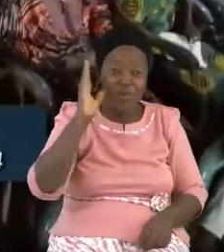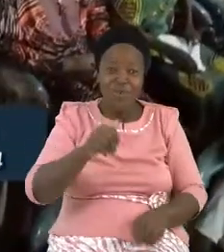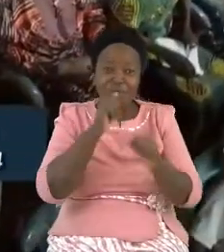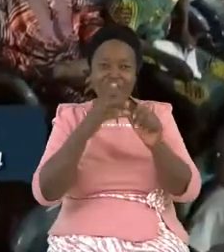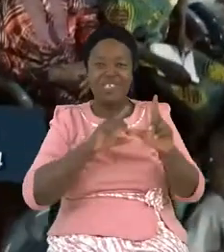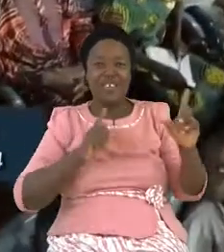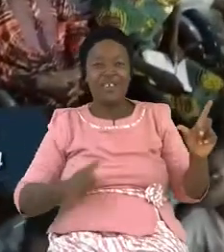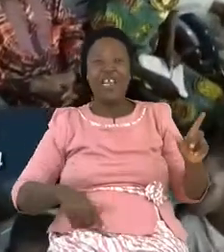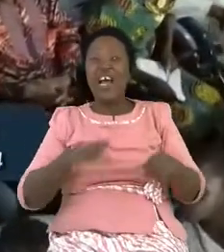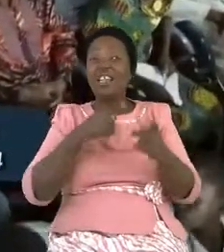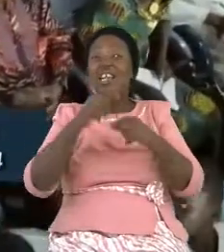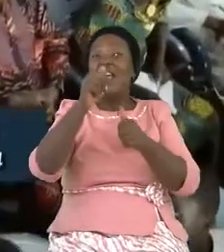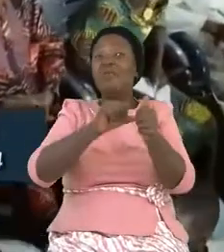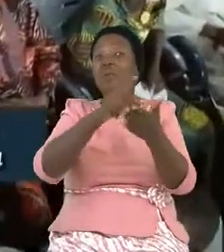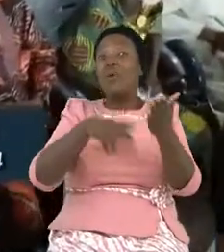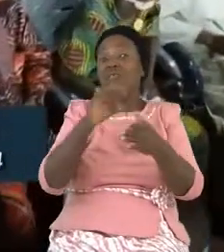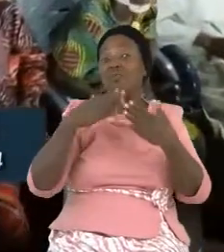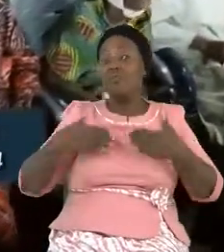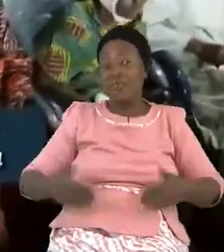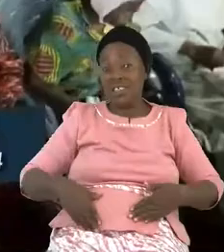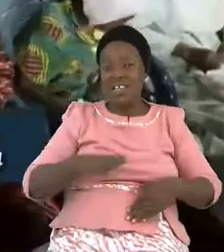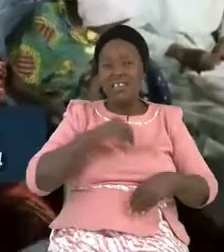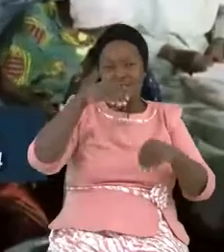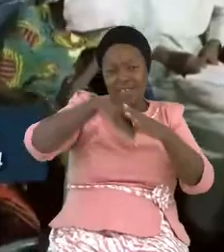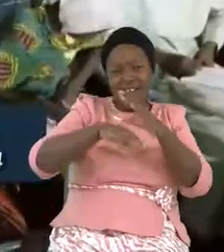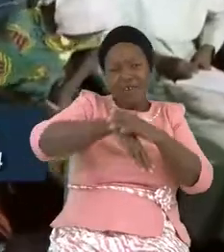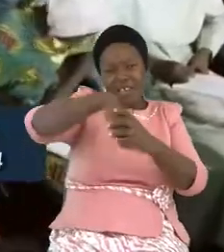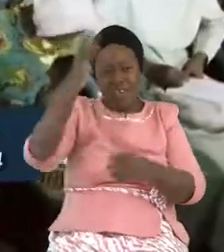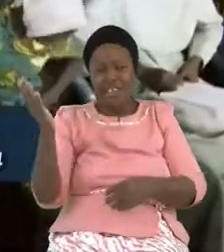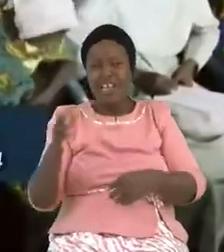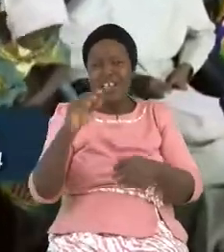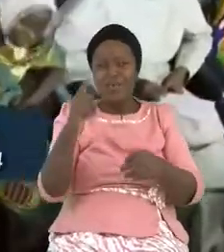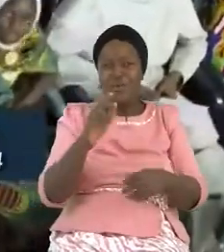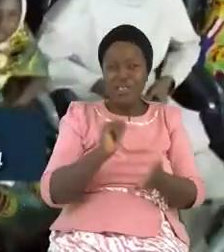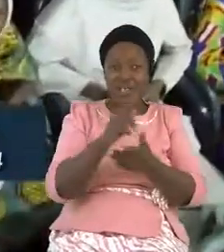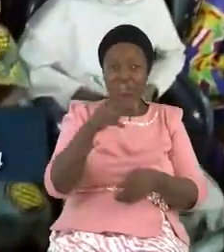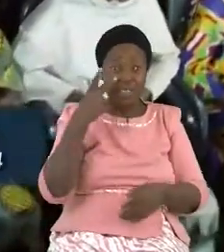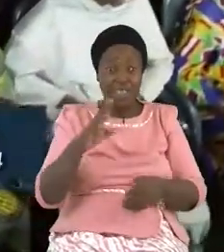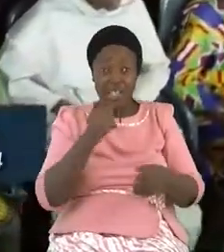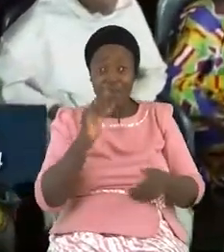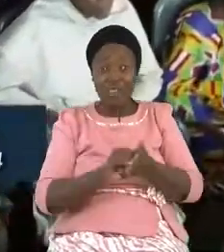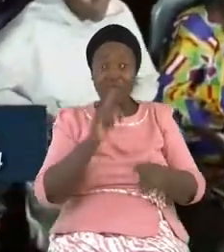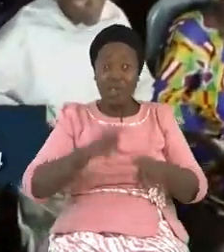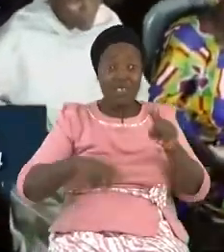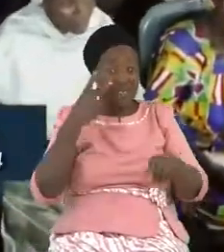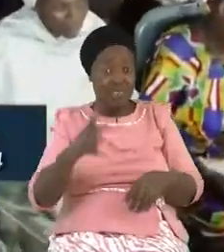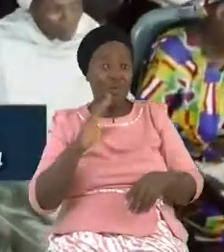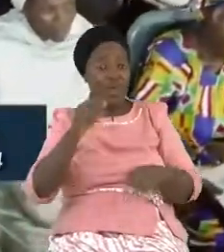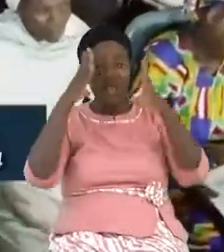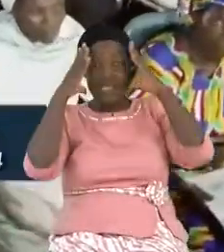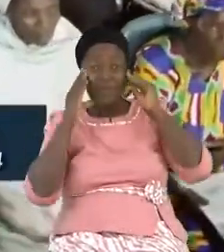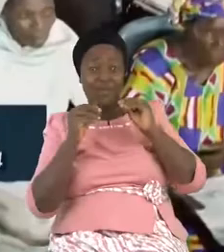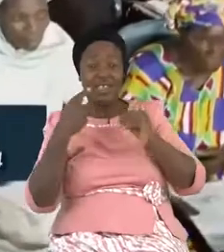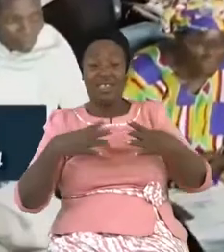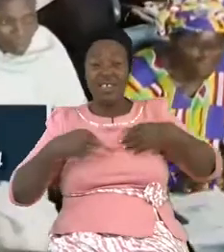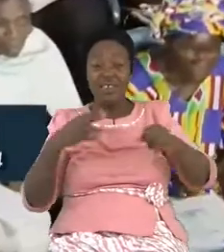Every part of your body, internal, external, the one that we see and the one we don't see, will experience the healing